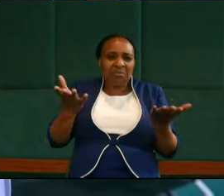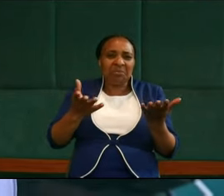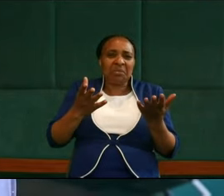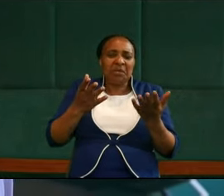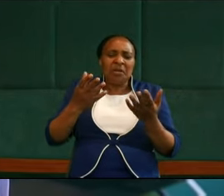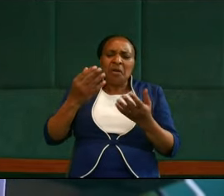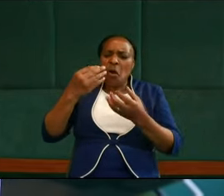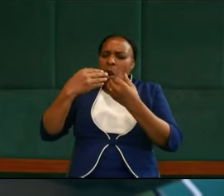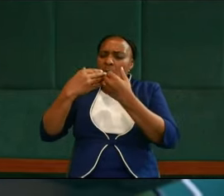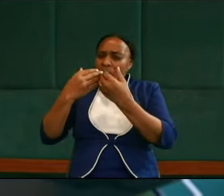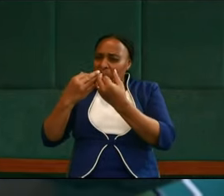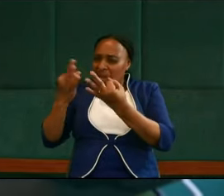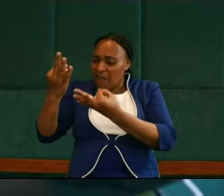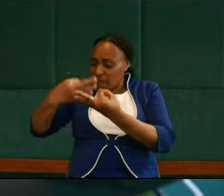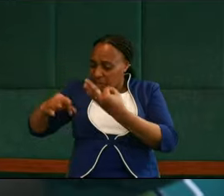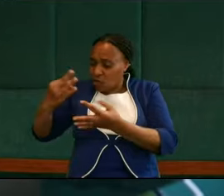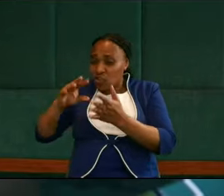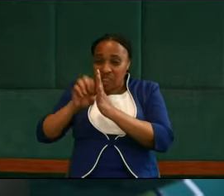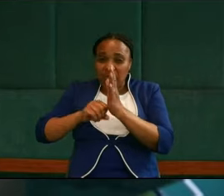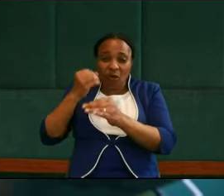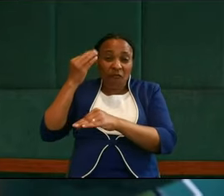fellows.